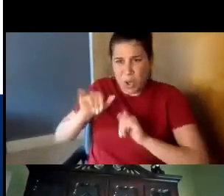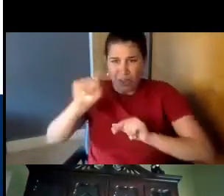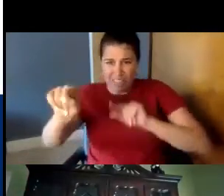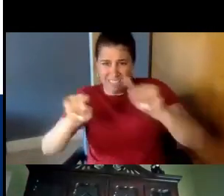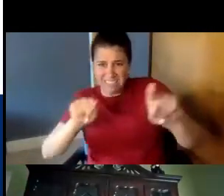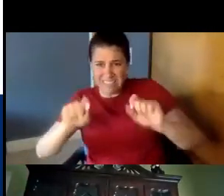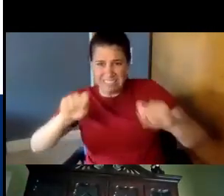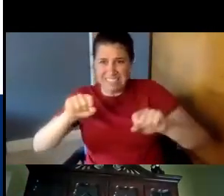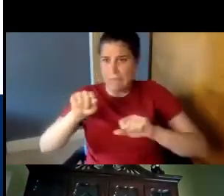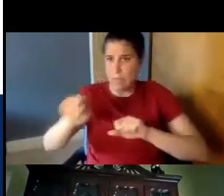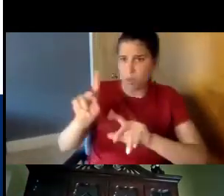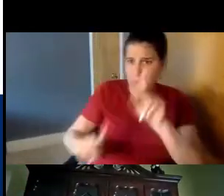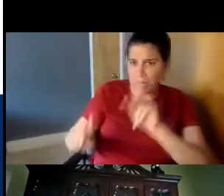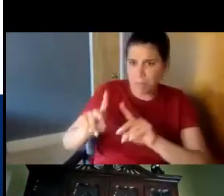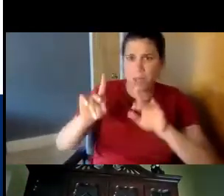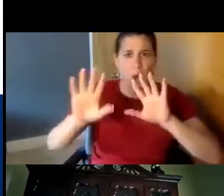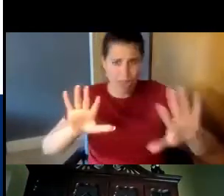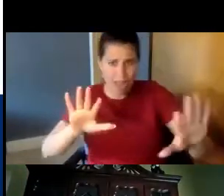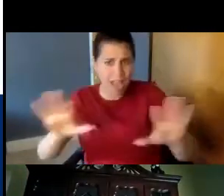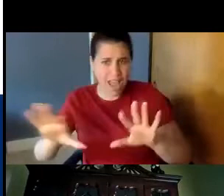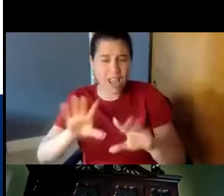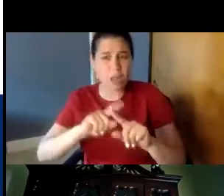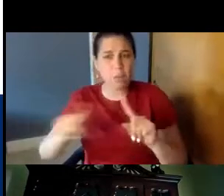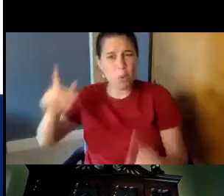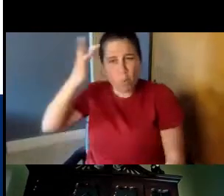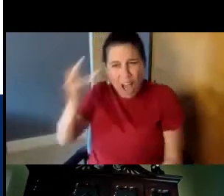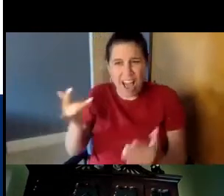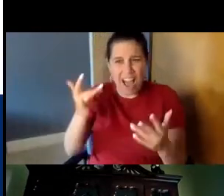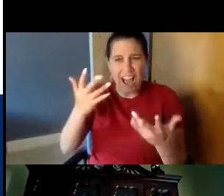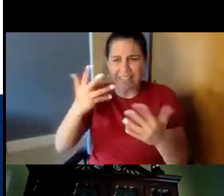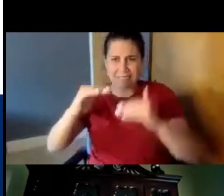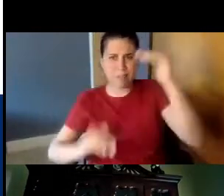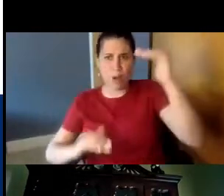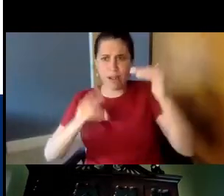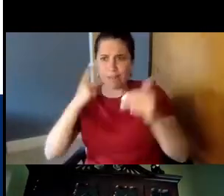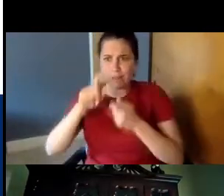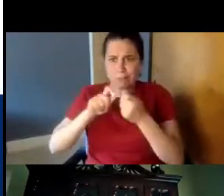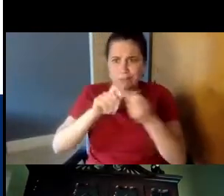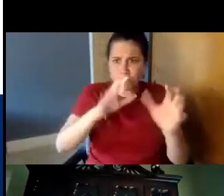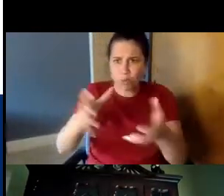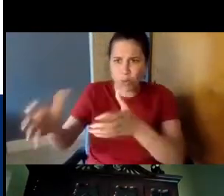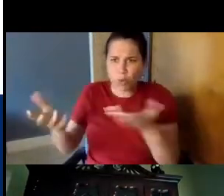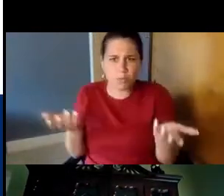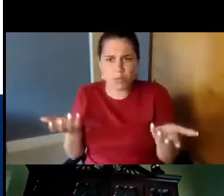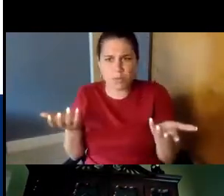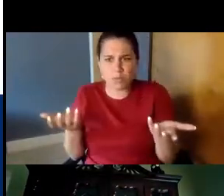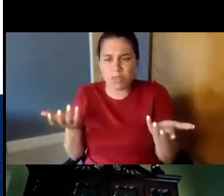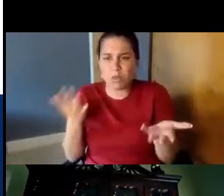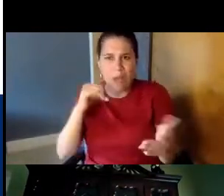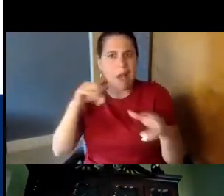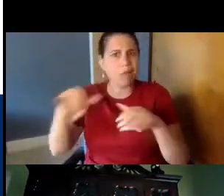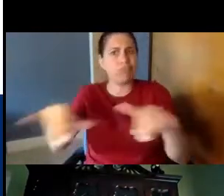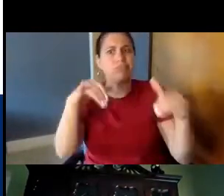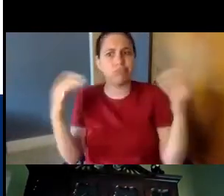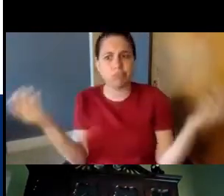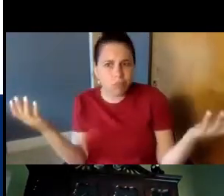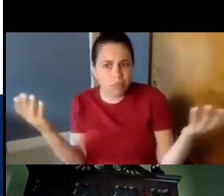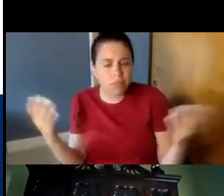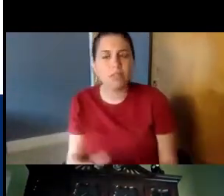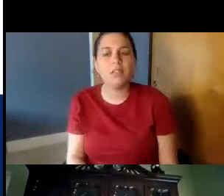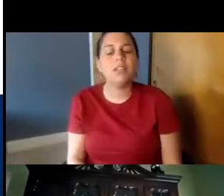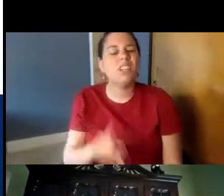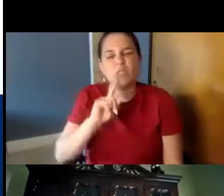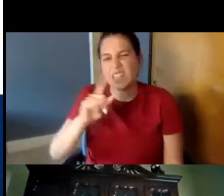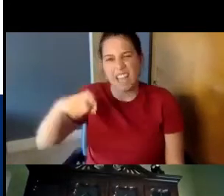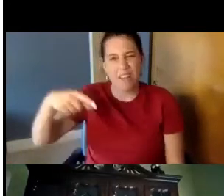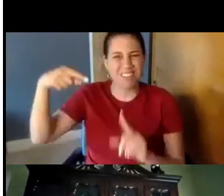cancer is the highest, but why do these disparities exist? In order to get to the why, we have to think about social determinants of